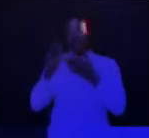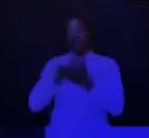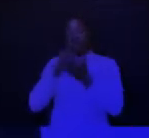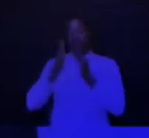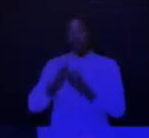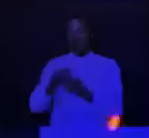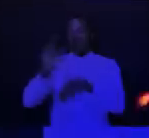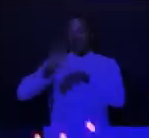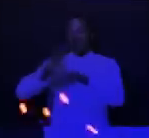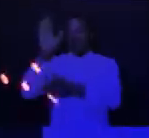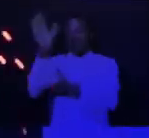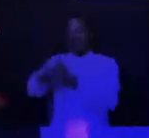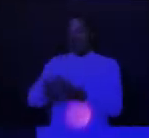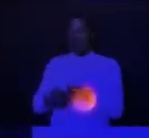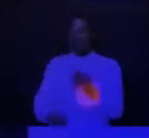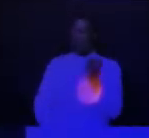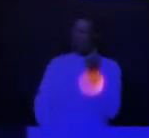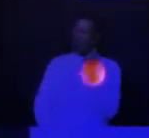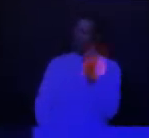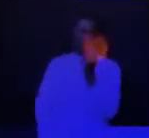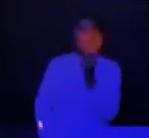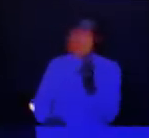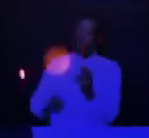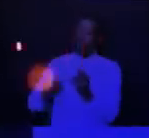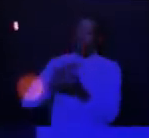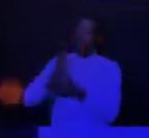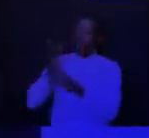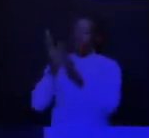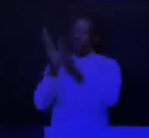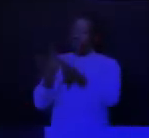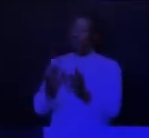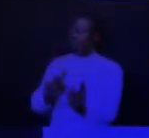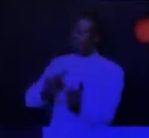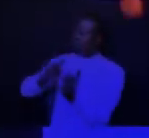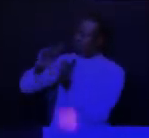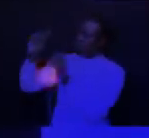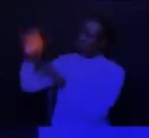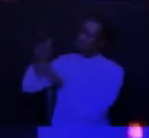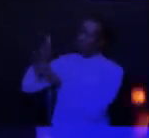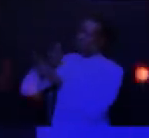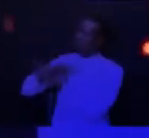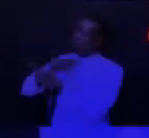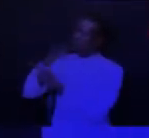Na womfa ma won ti no wadwane dwane ekwa womfo mu.